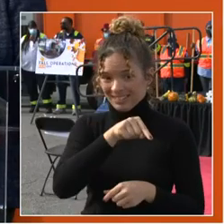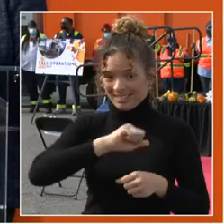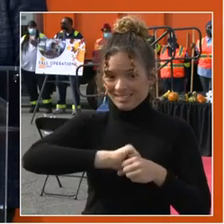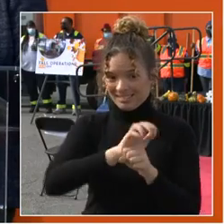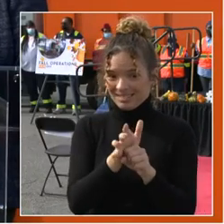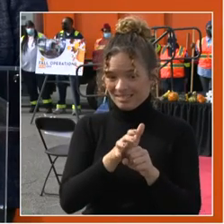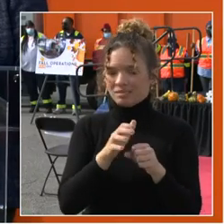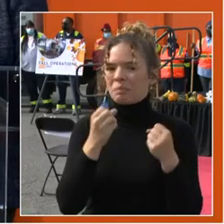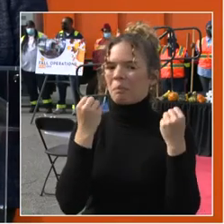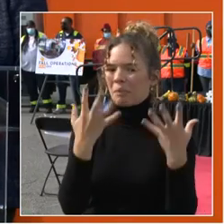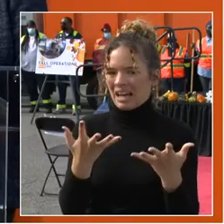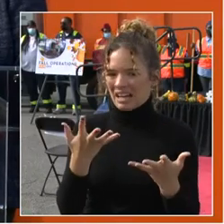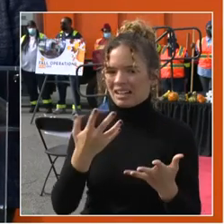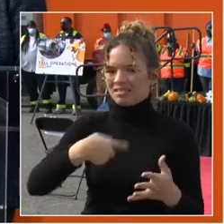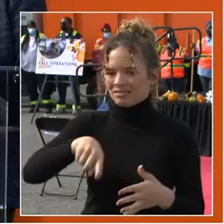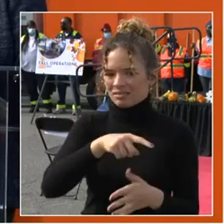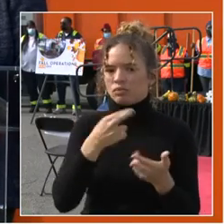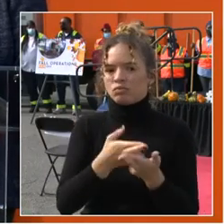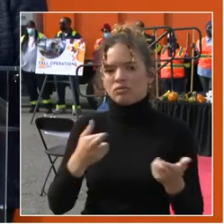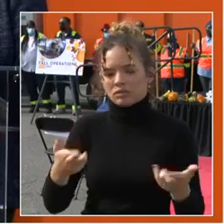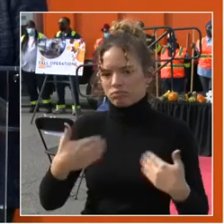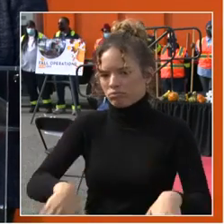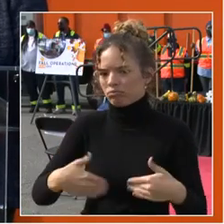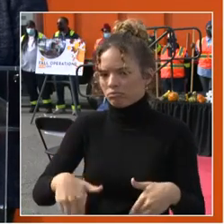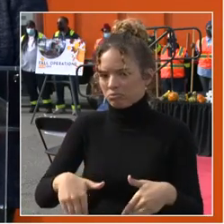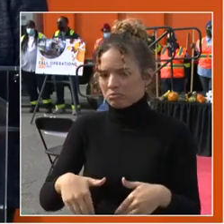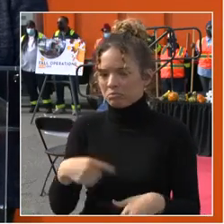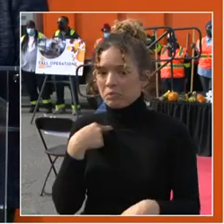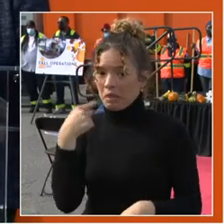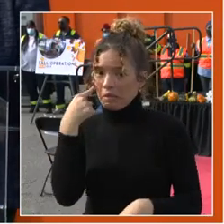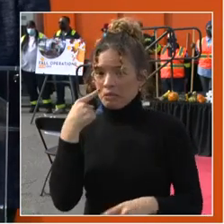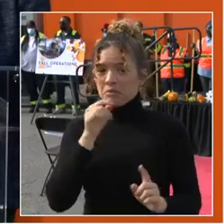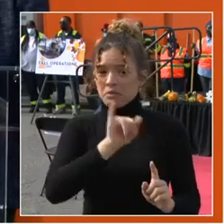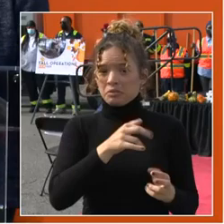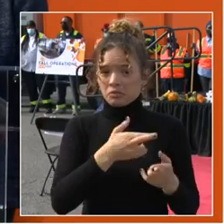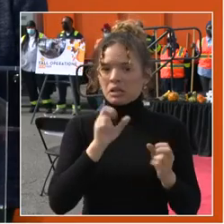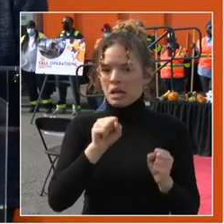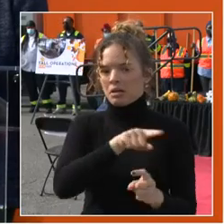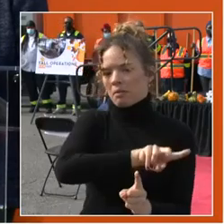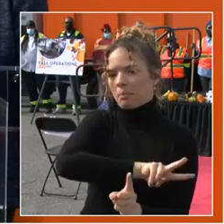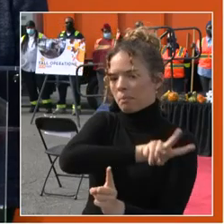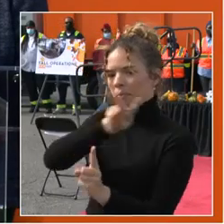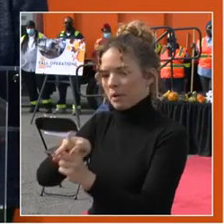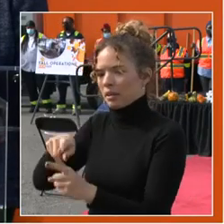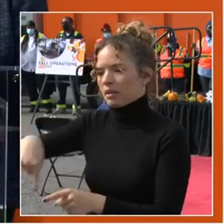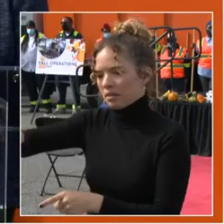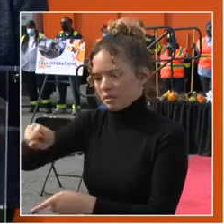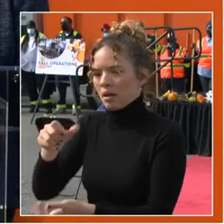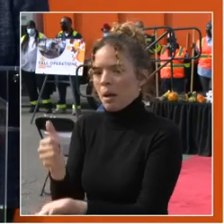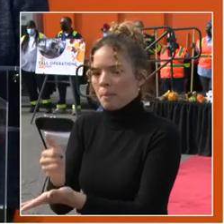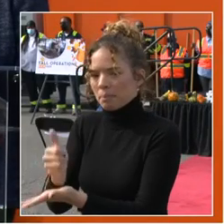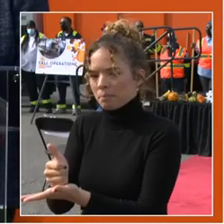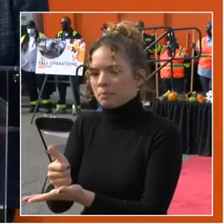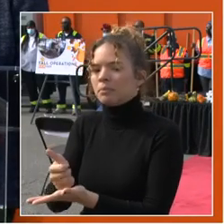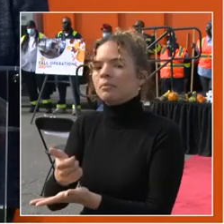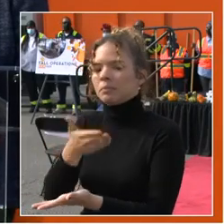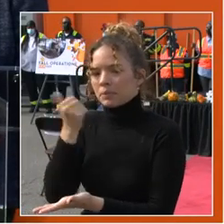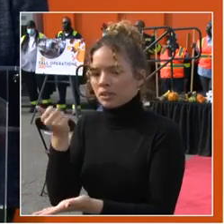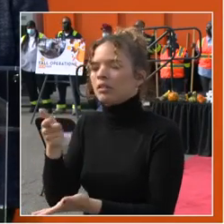impact tutoring. And we think that that's something that's going to help us recover and grow as a system. Thank